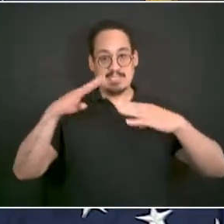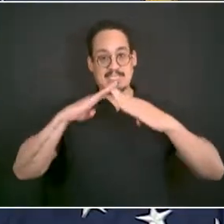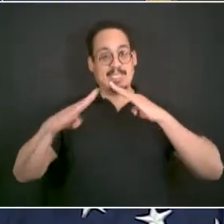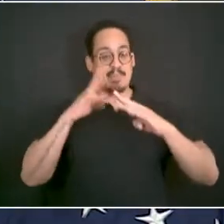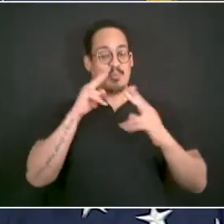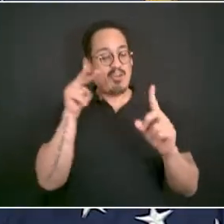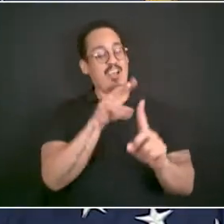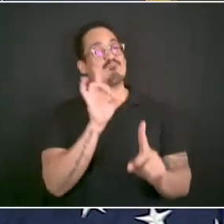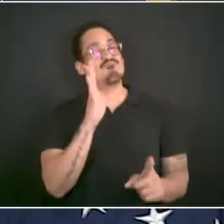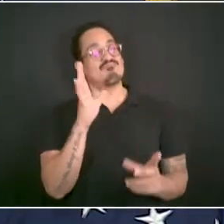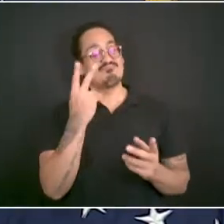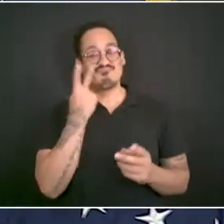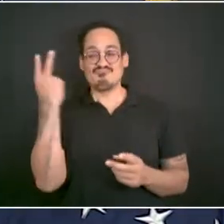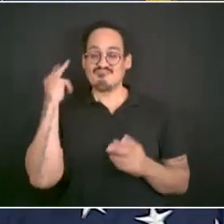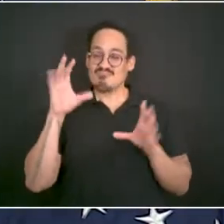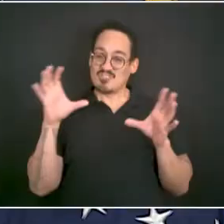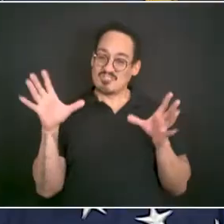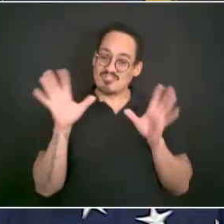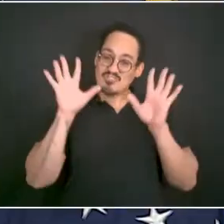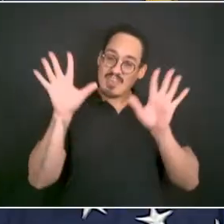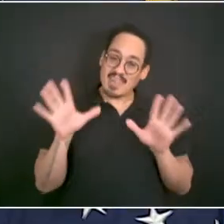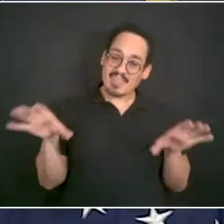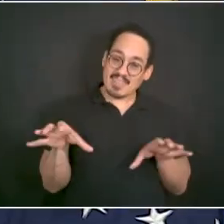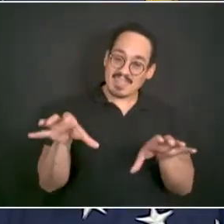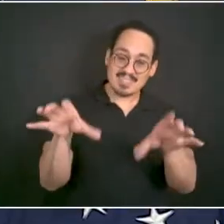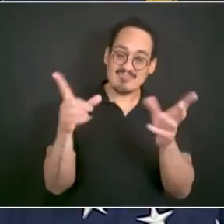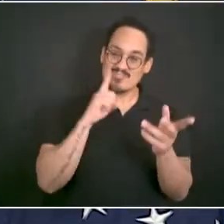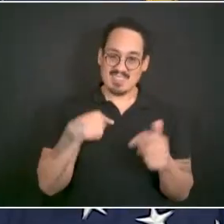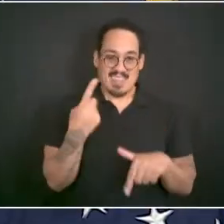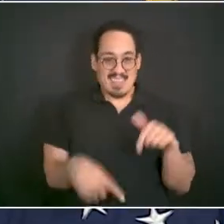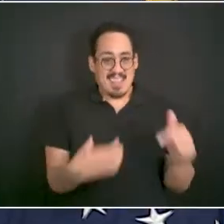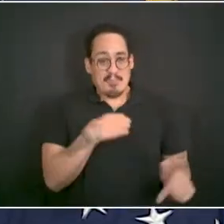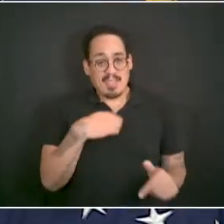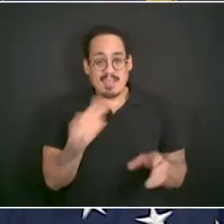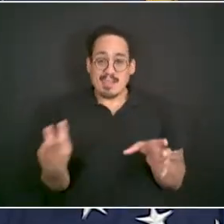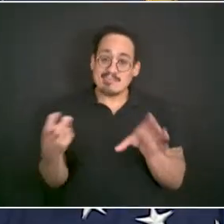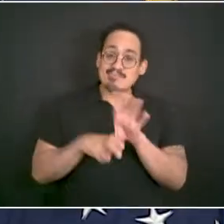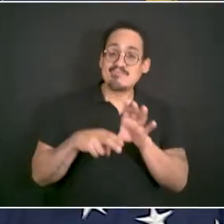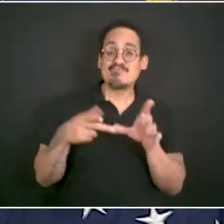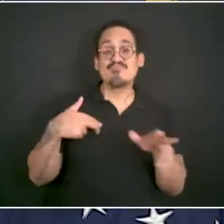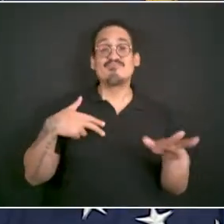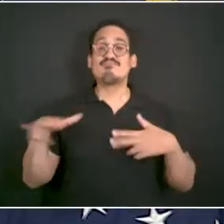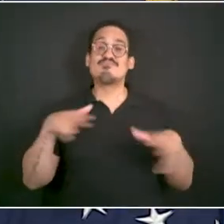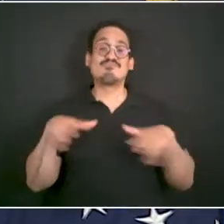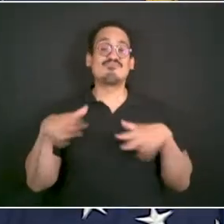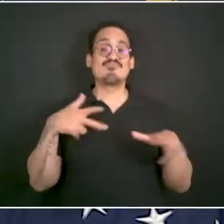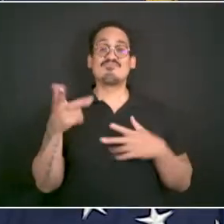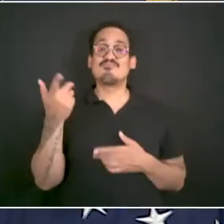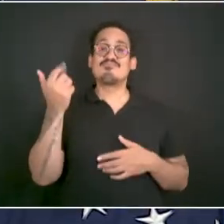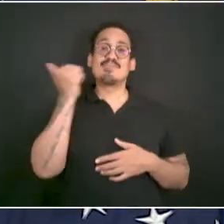so the rest is, I can't complain. Get up every day, sit on the back porch of Gracie Mansion, drink my